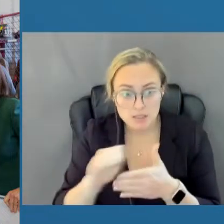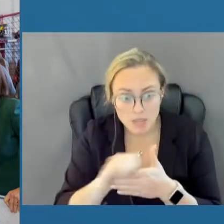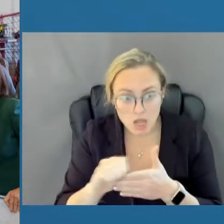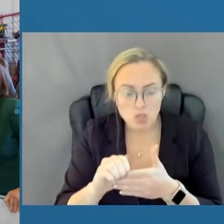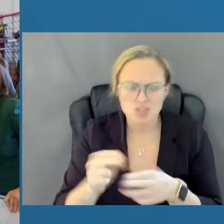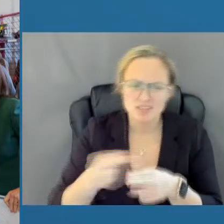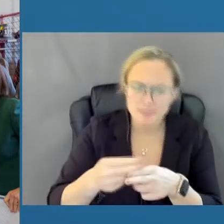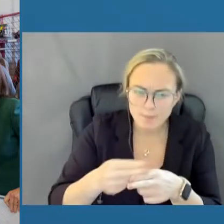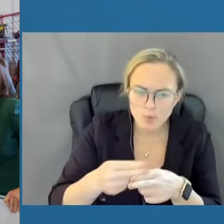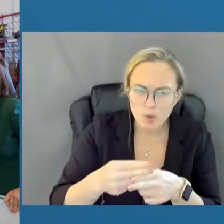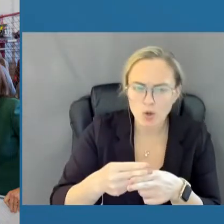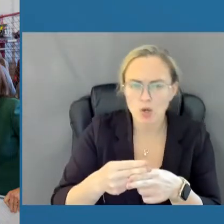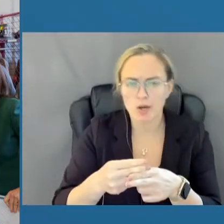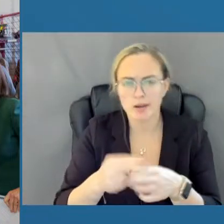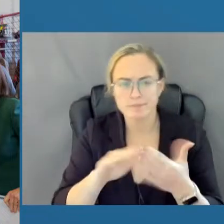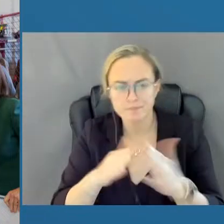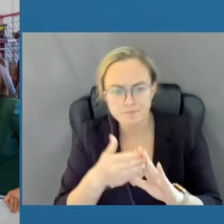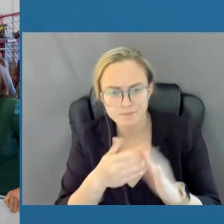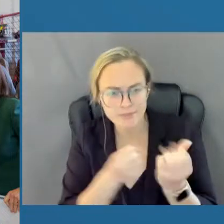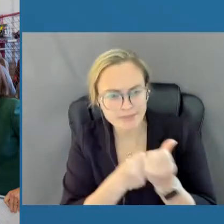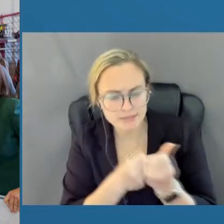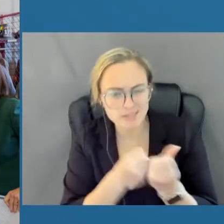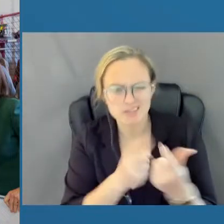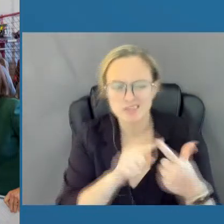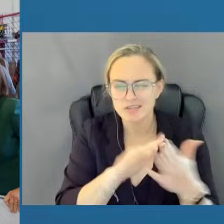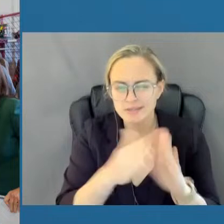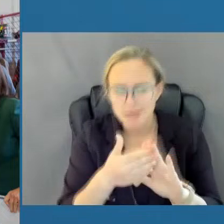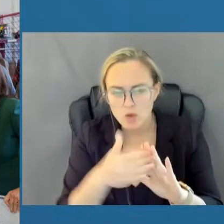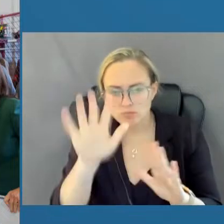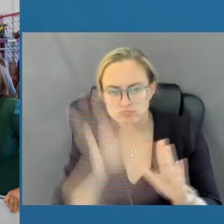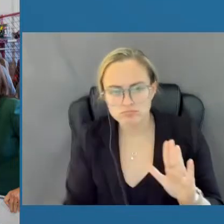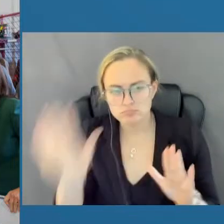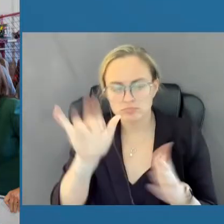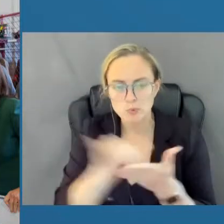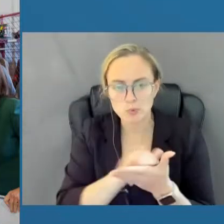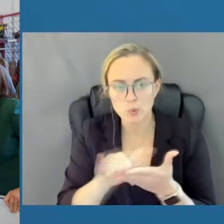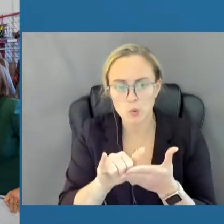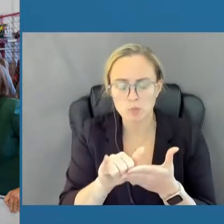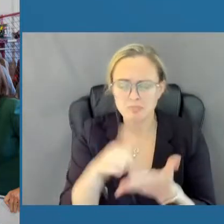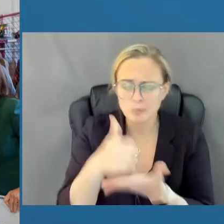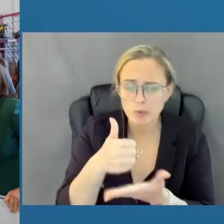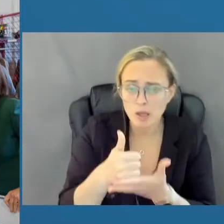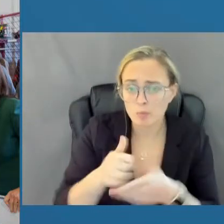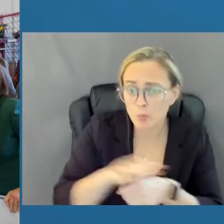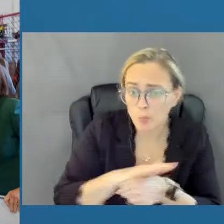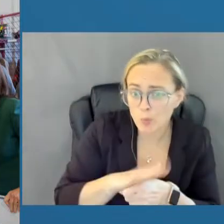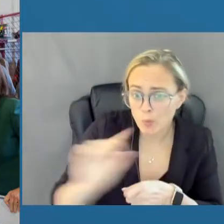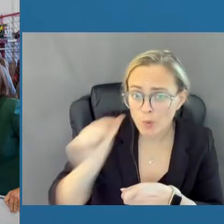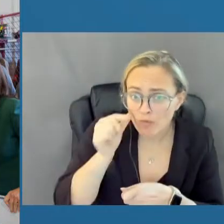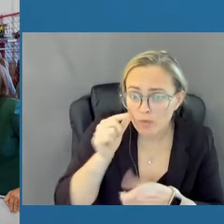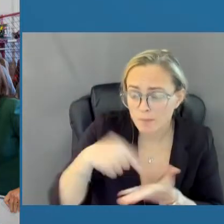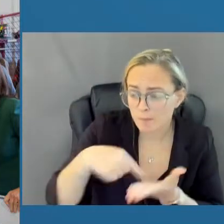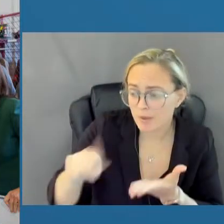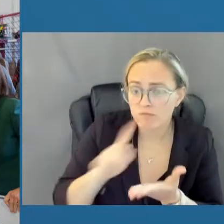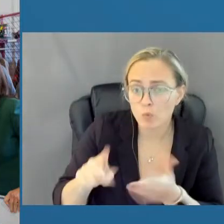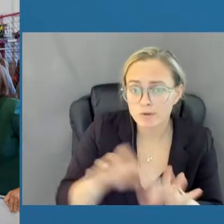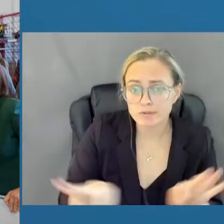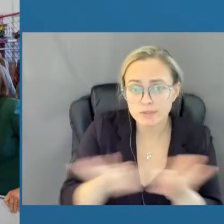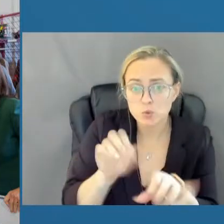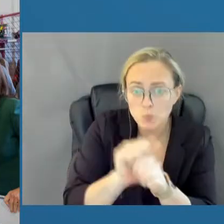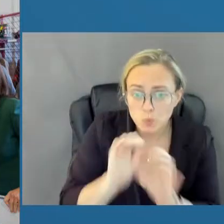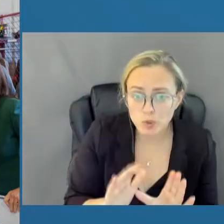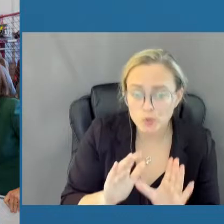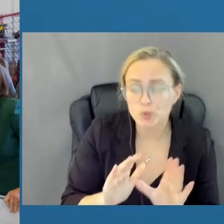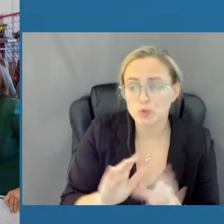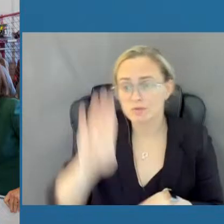assistance to cities and towns across New York. That'll help local governments pay for essential workers like police officers and